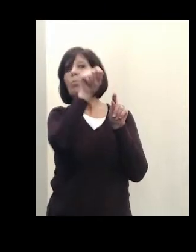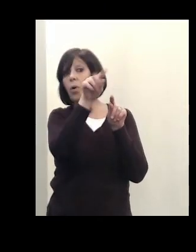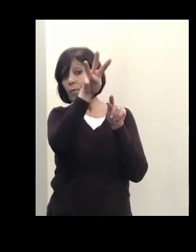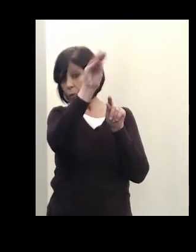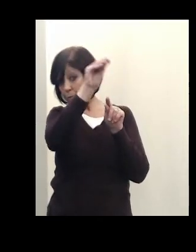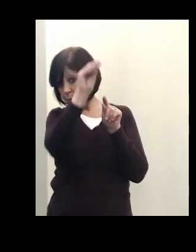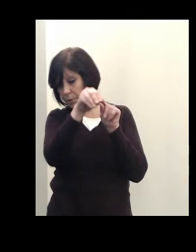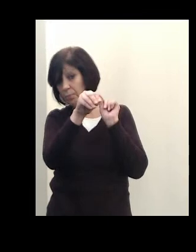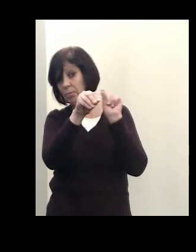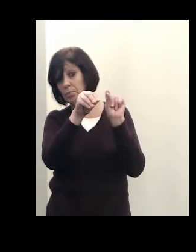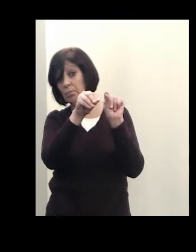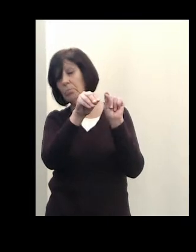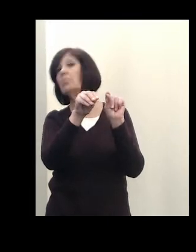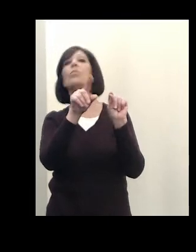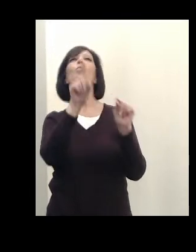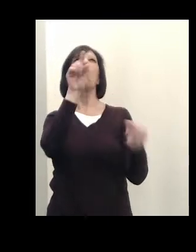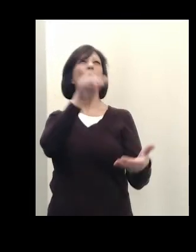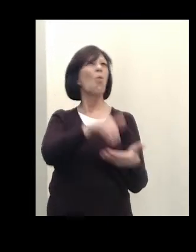were